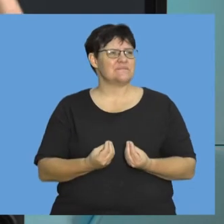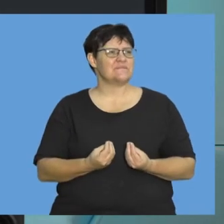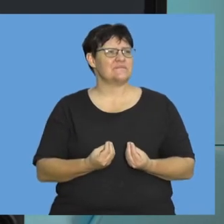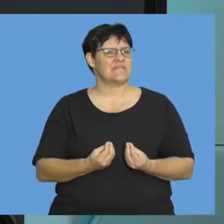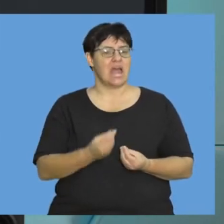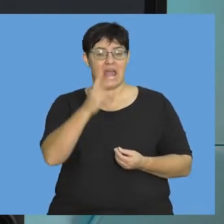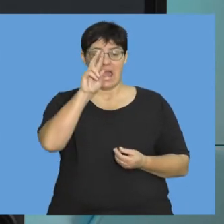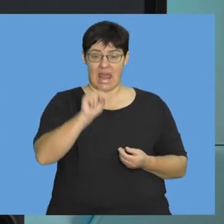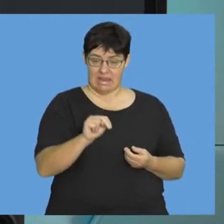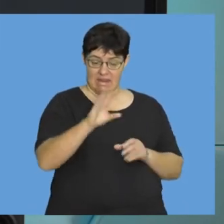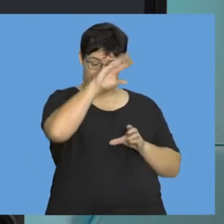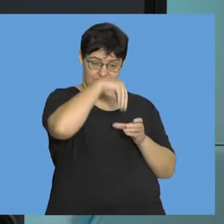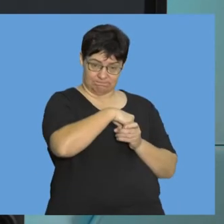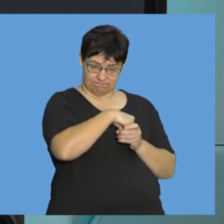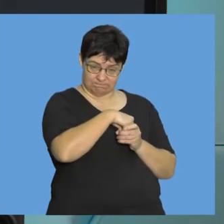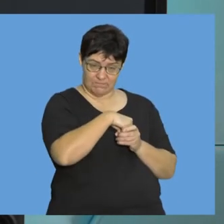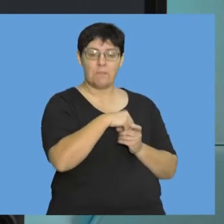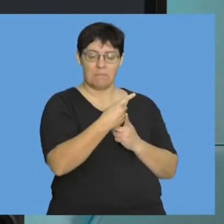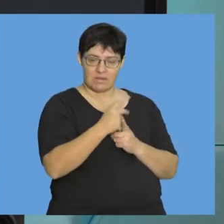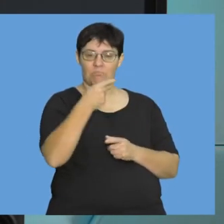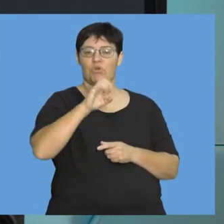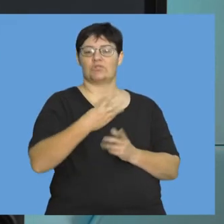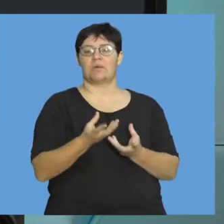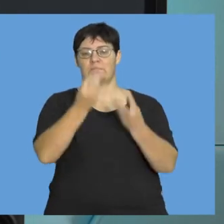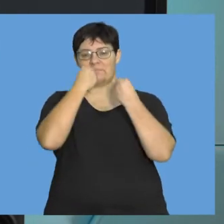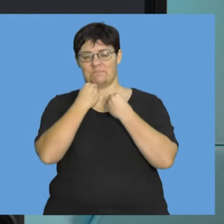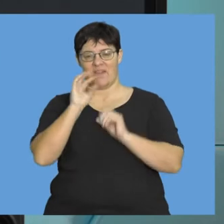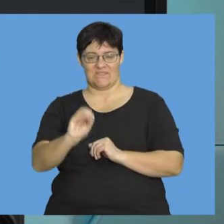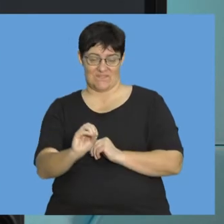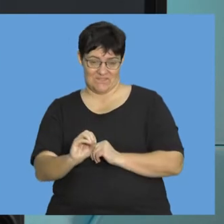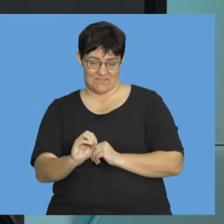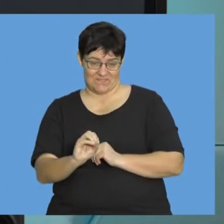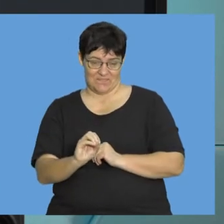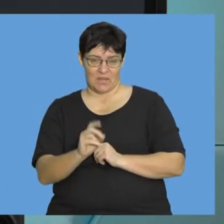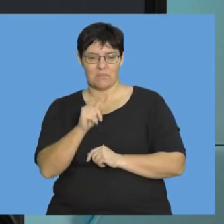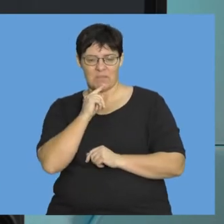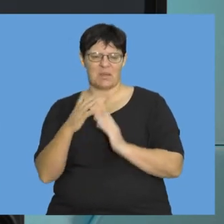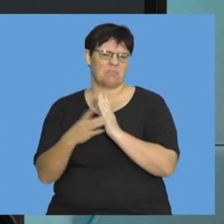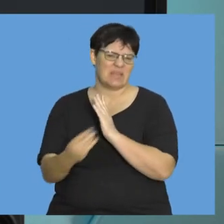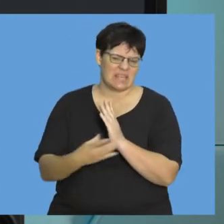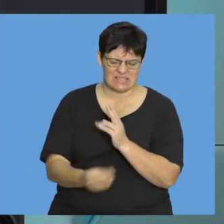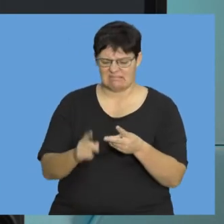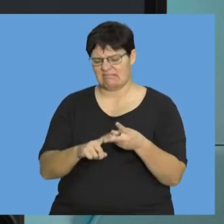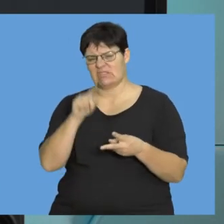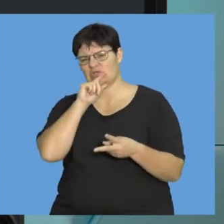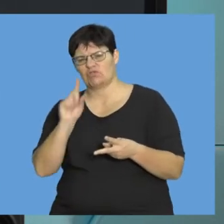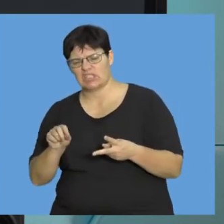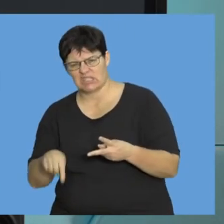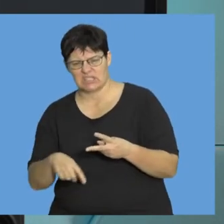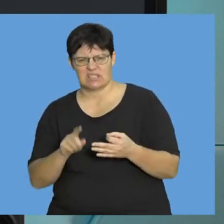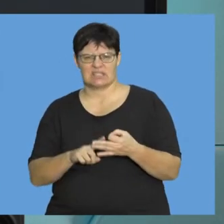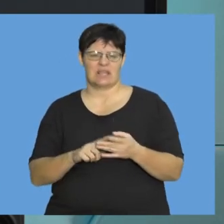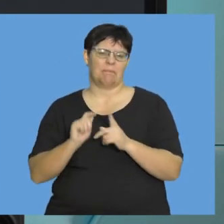has nitrogen in, we are getting proteins in, right? And that is going to be your meats and your chickens and